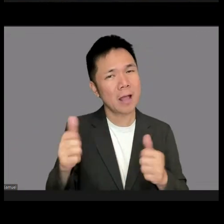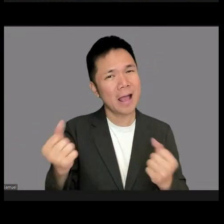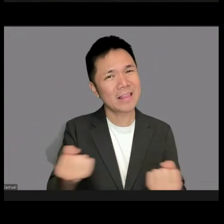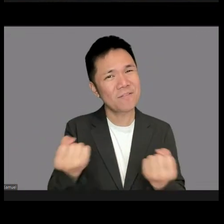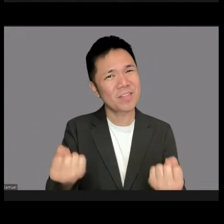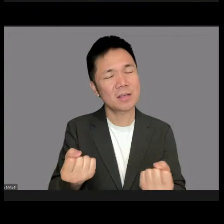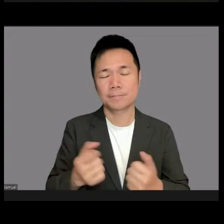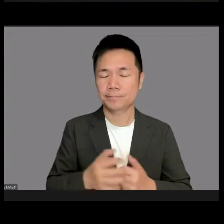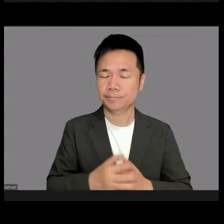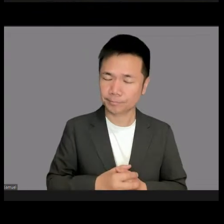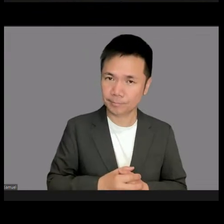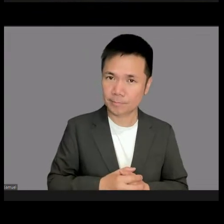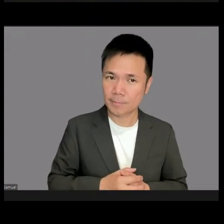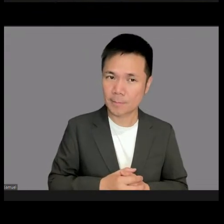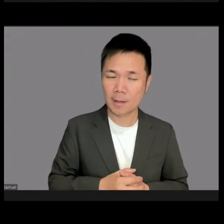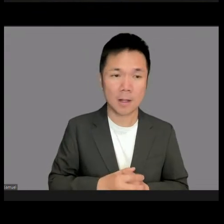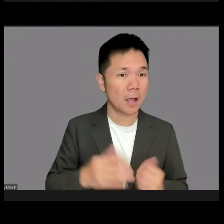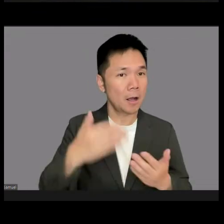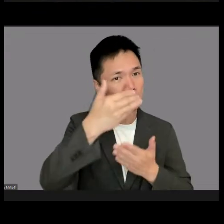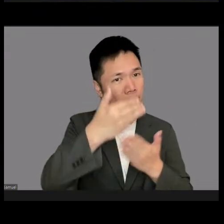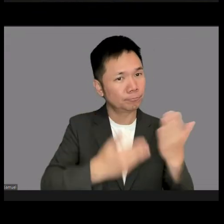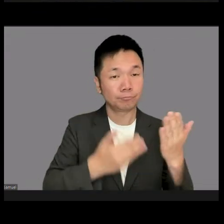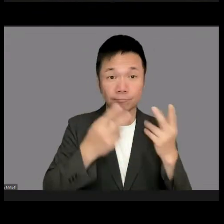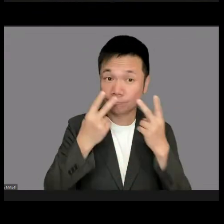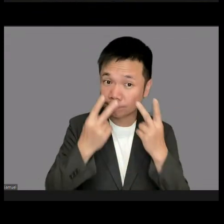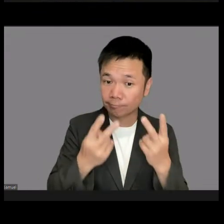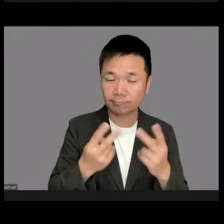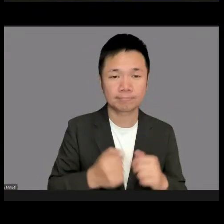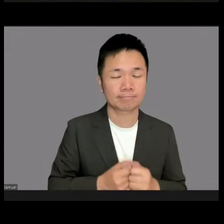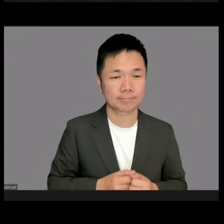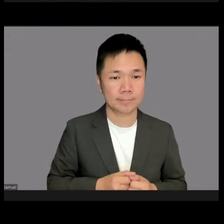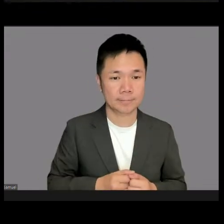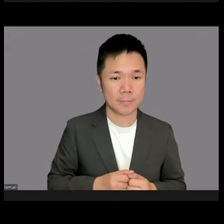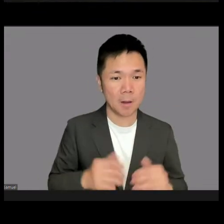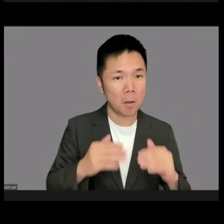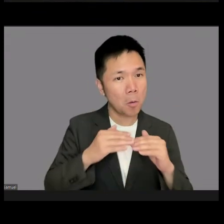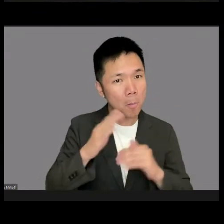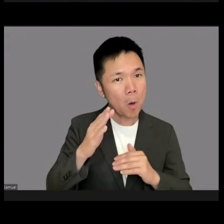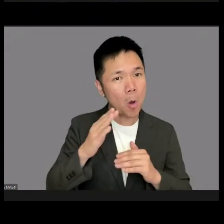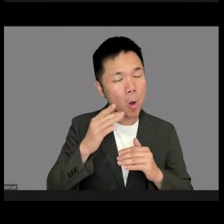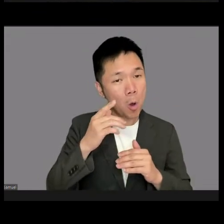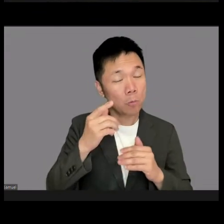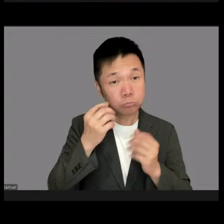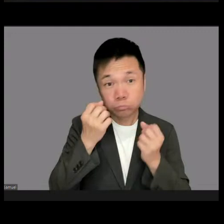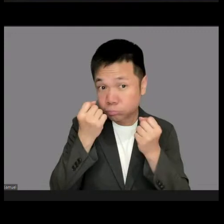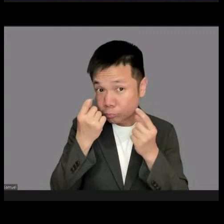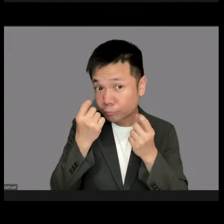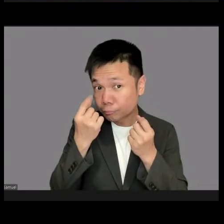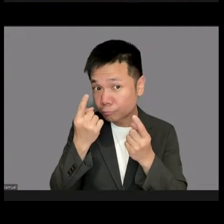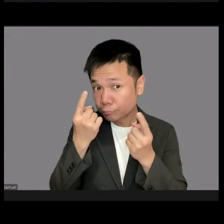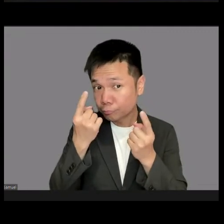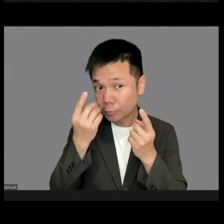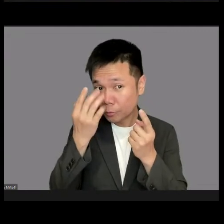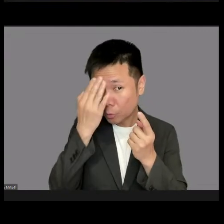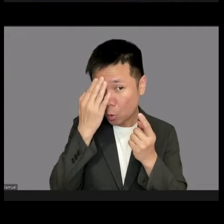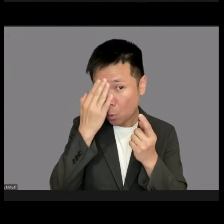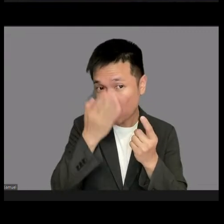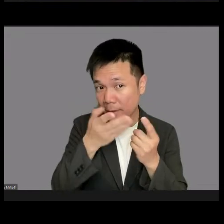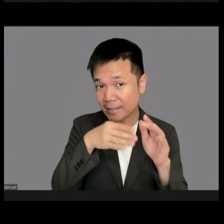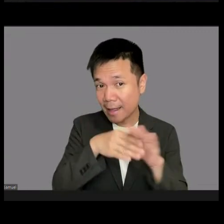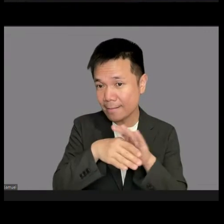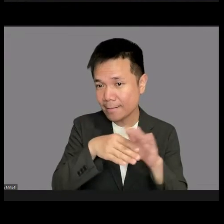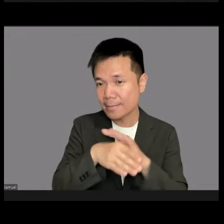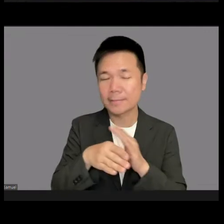and all those records are there. So probably that would give you more insight into the working of the ISOC's accessibility standing